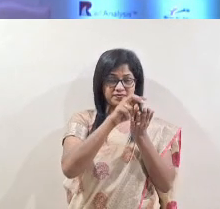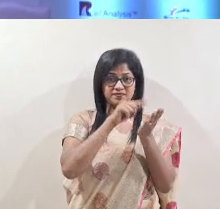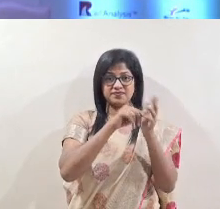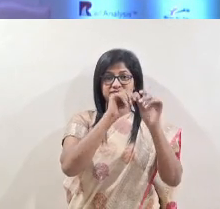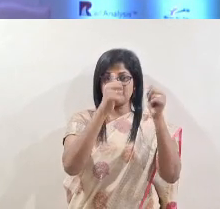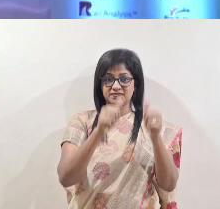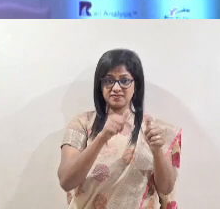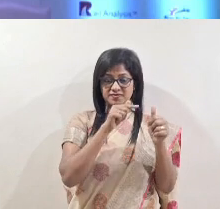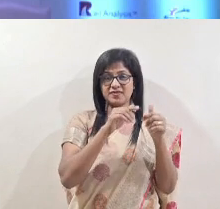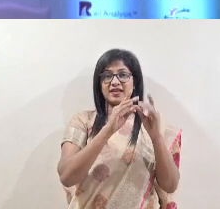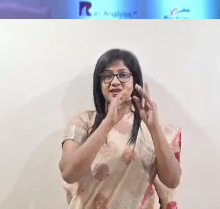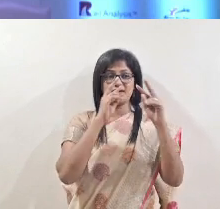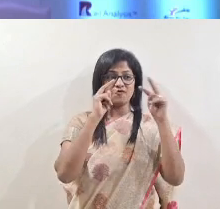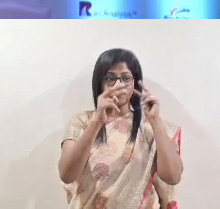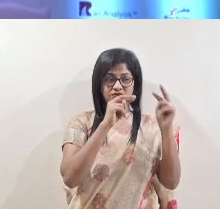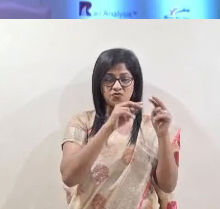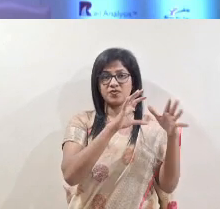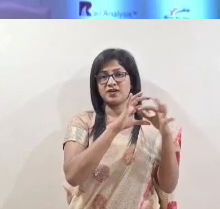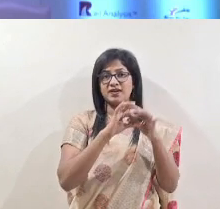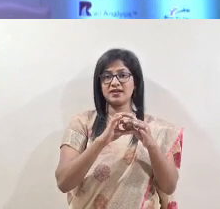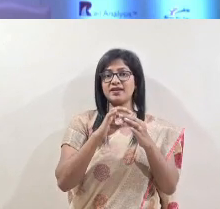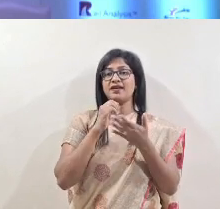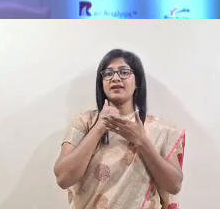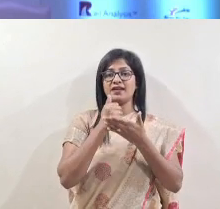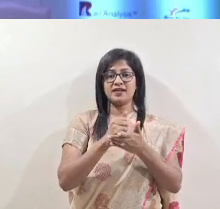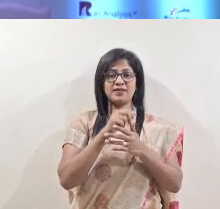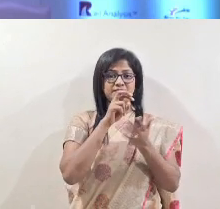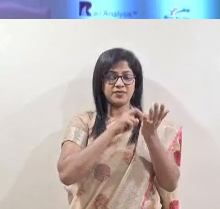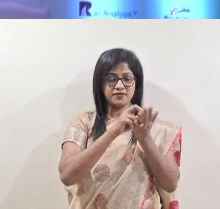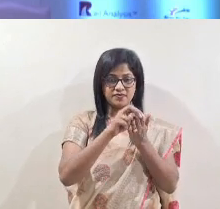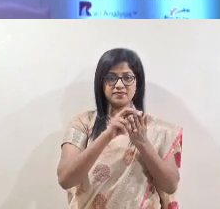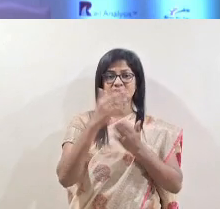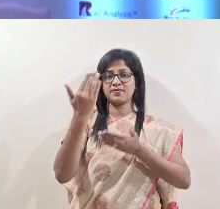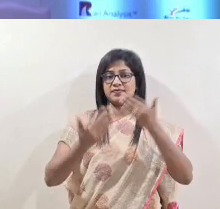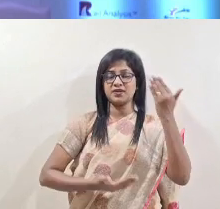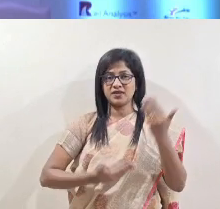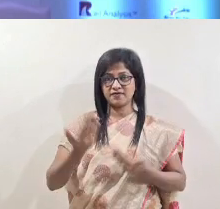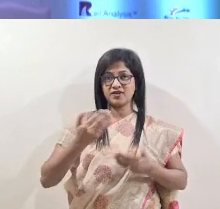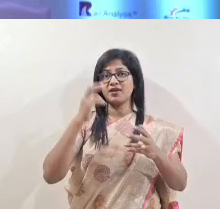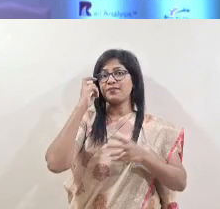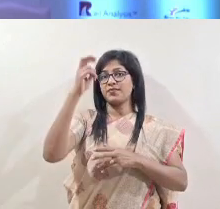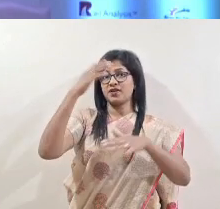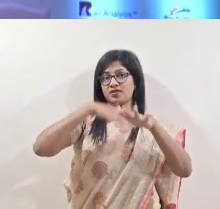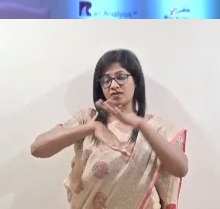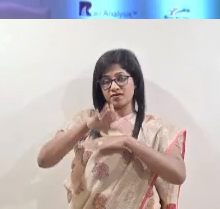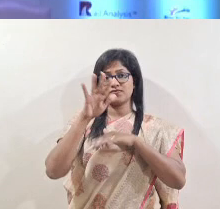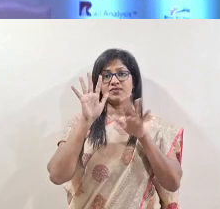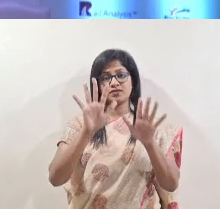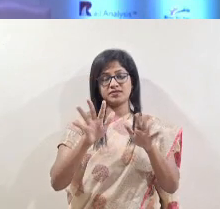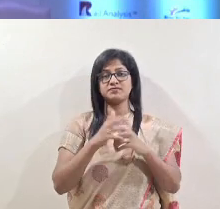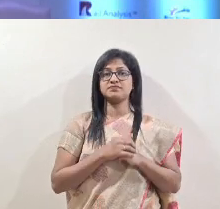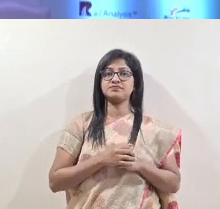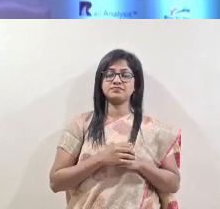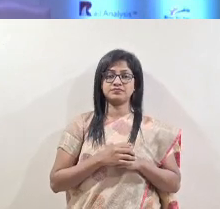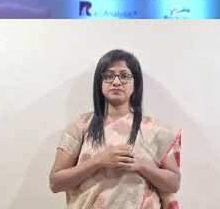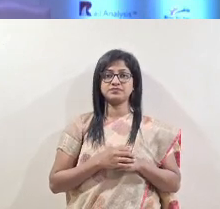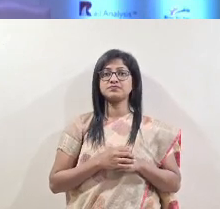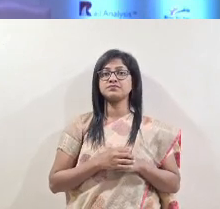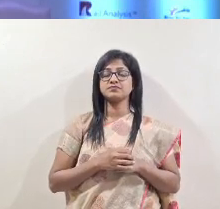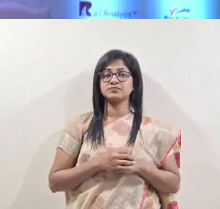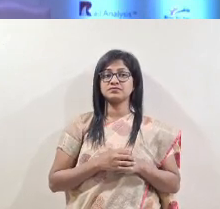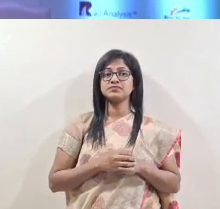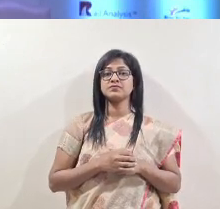to study the pedestrian behavior inside the metro stations, and we can use